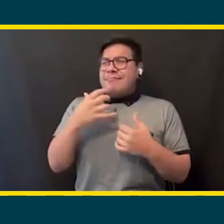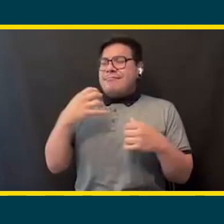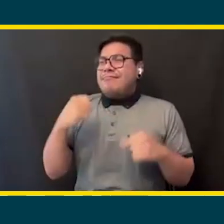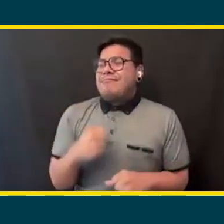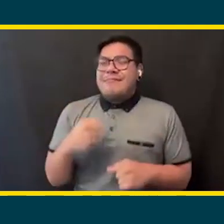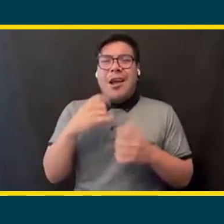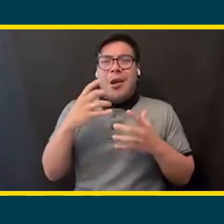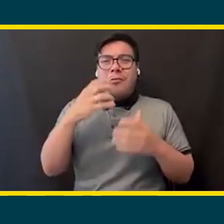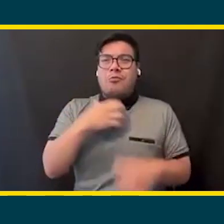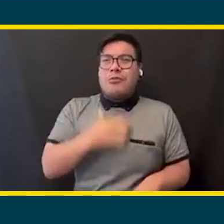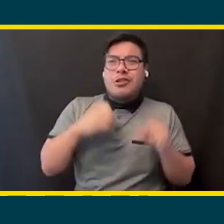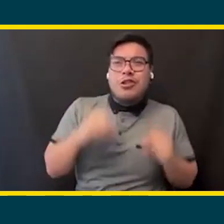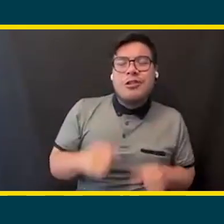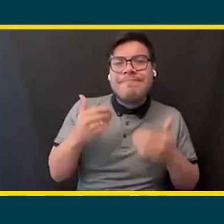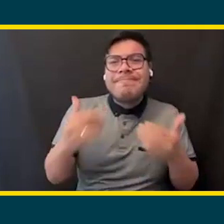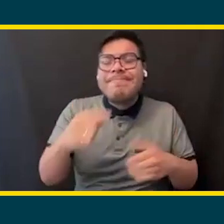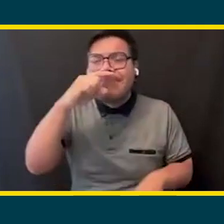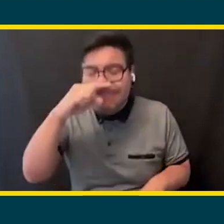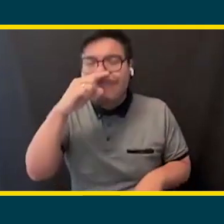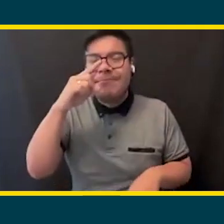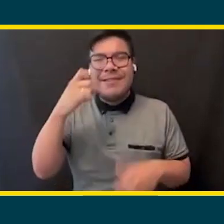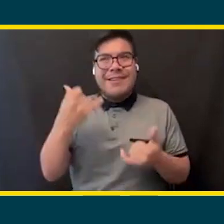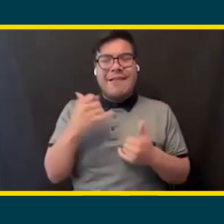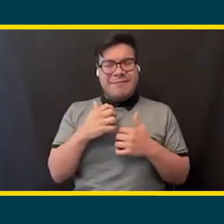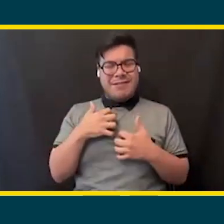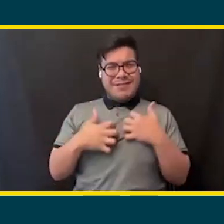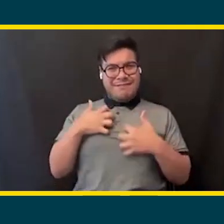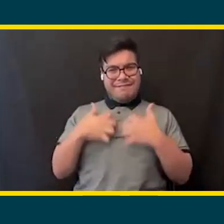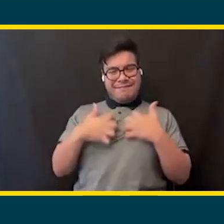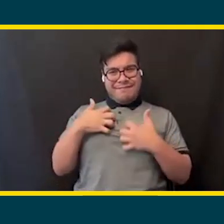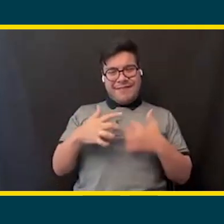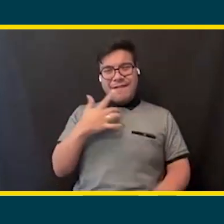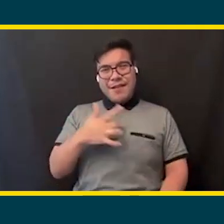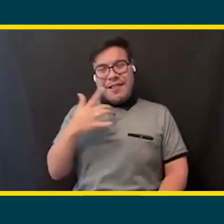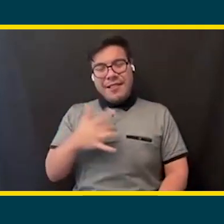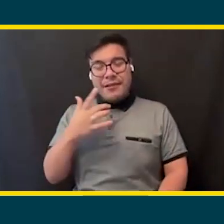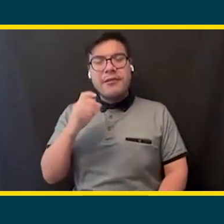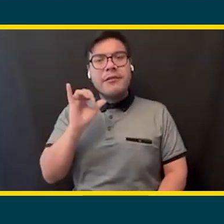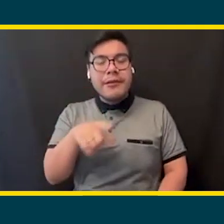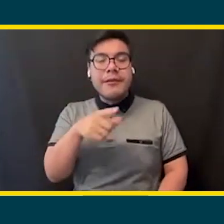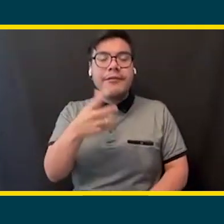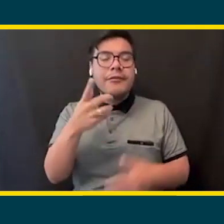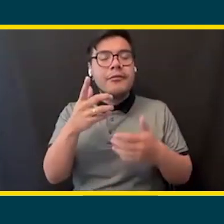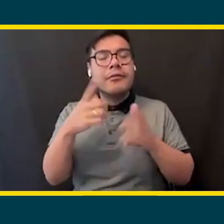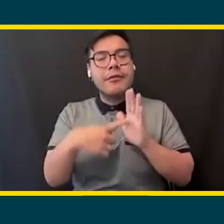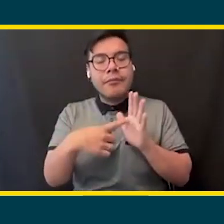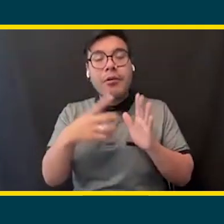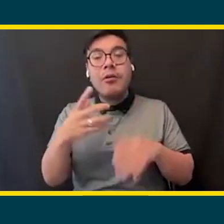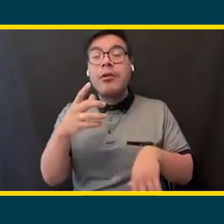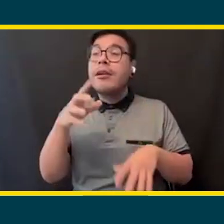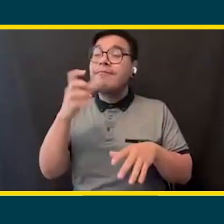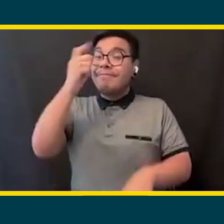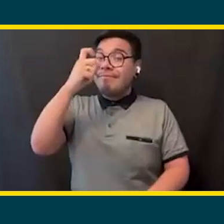uncomfortable inside. So it's kind of like that, where, and for every autistic person,